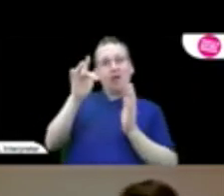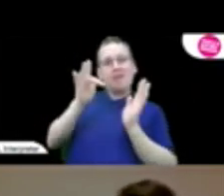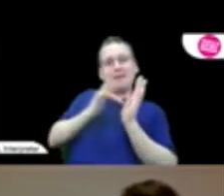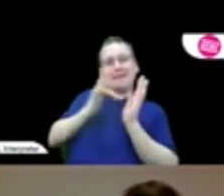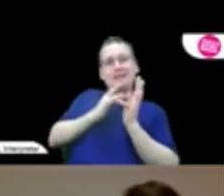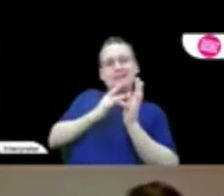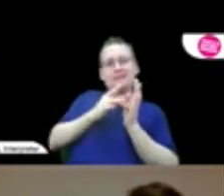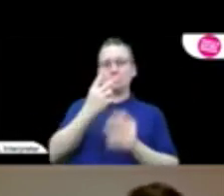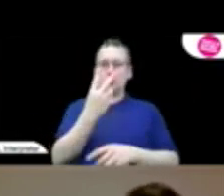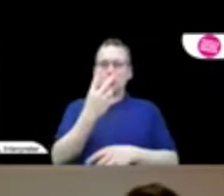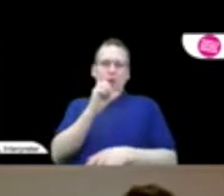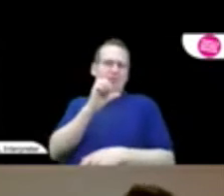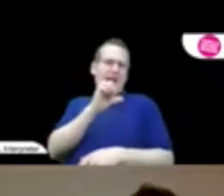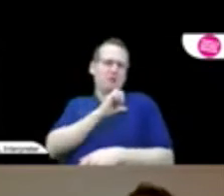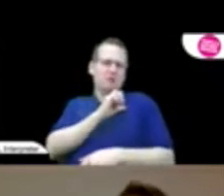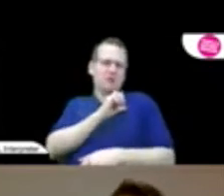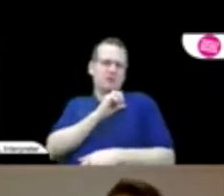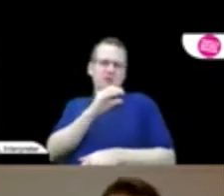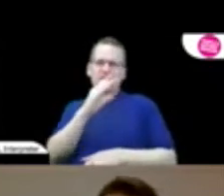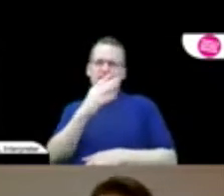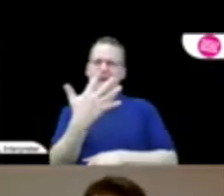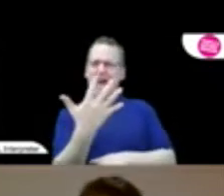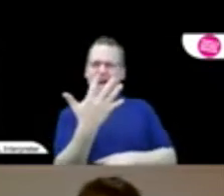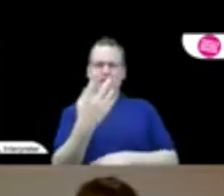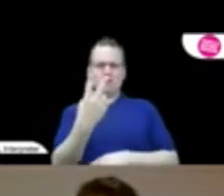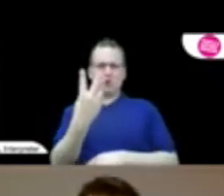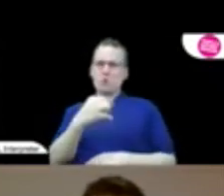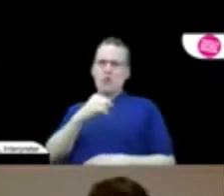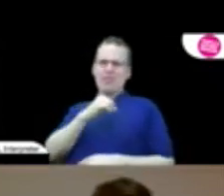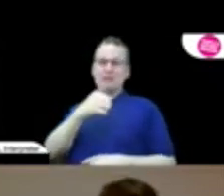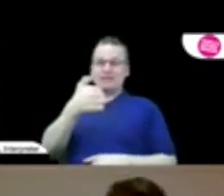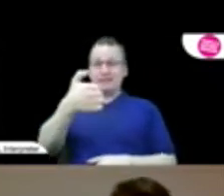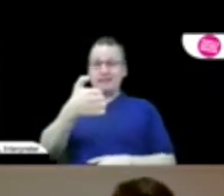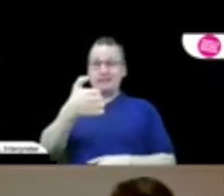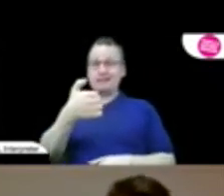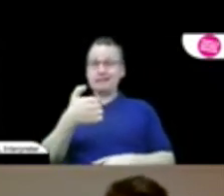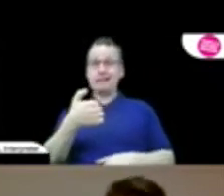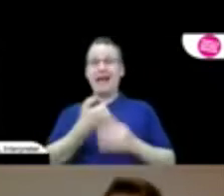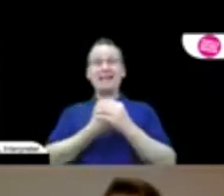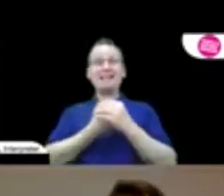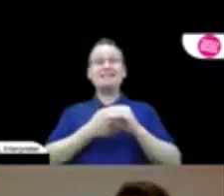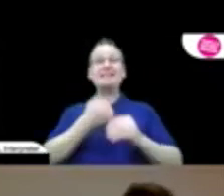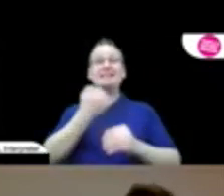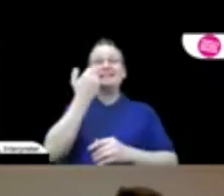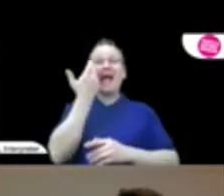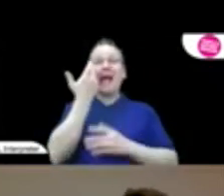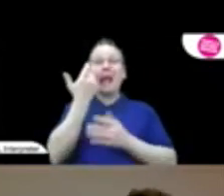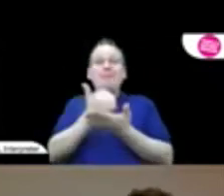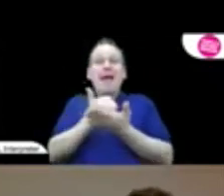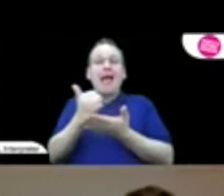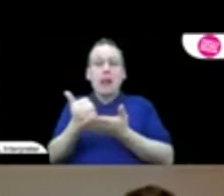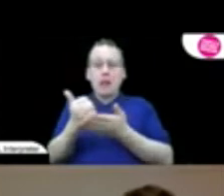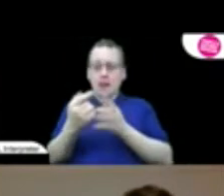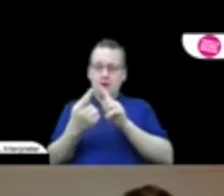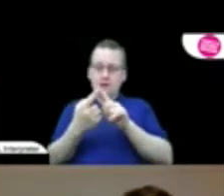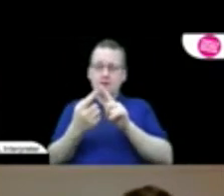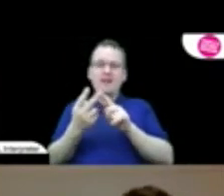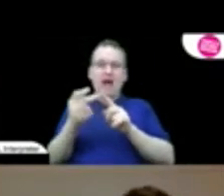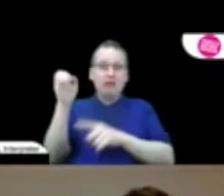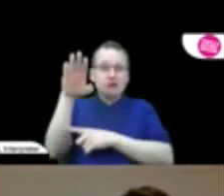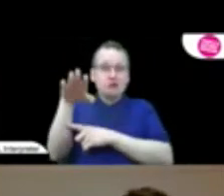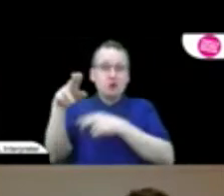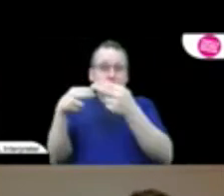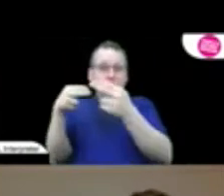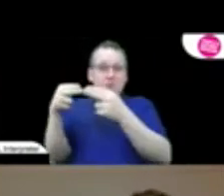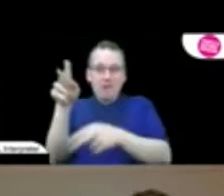around 2005-06, when right-wing papers such as the Daily Mail and the Sun started printing